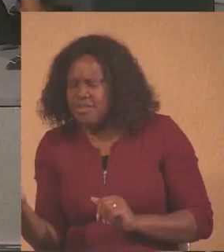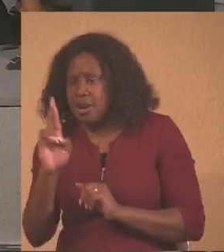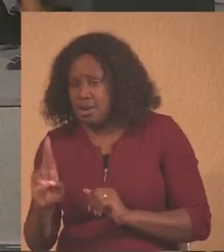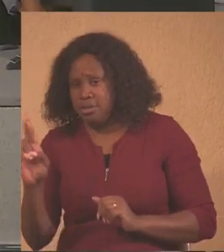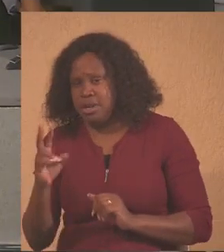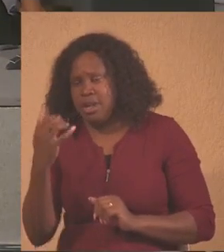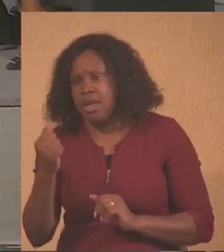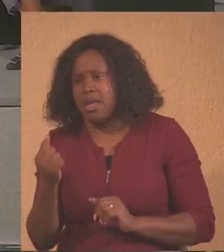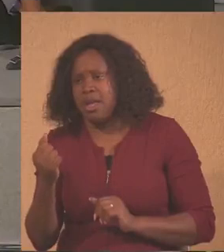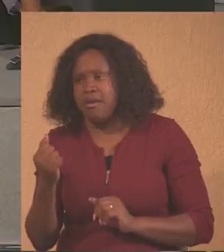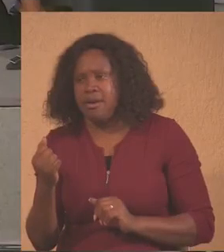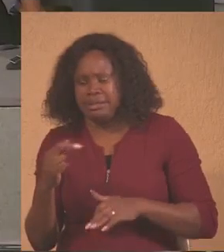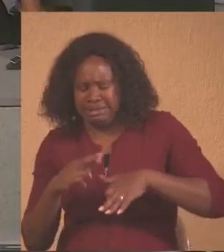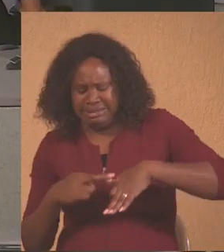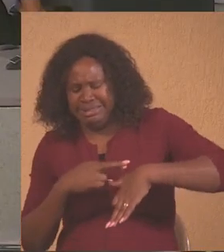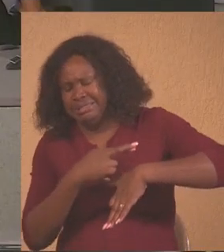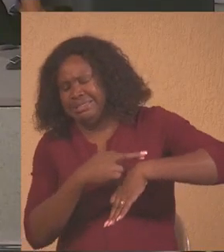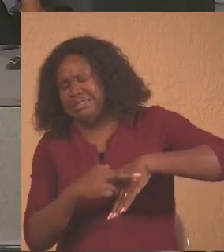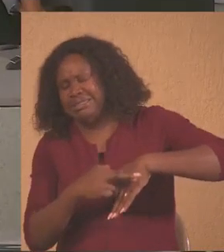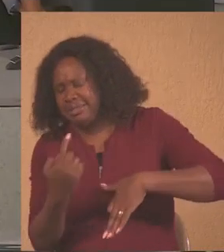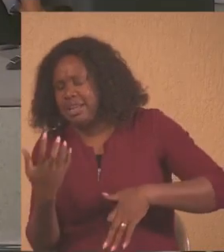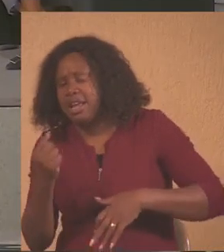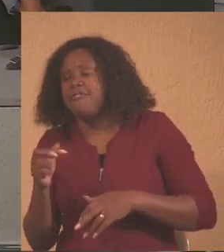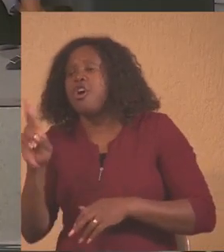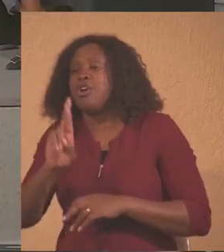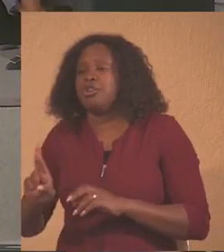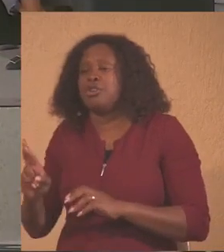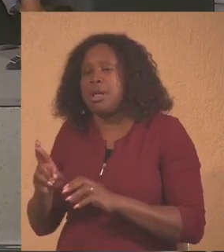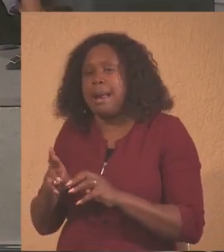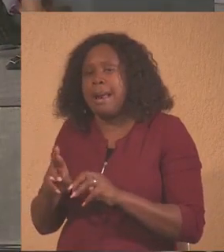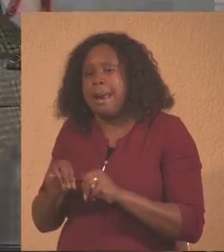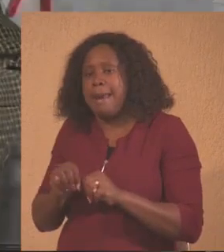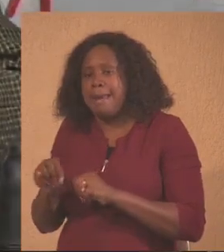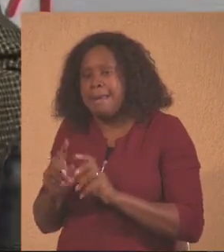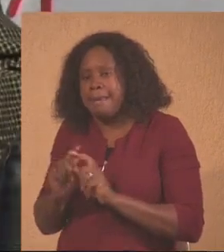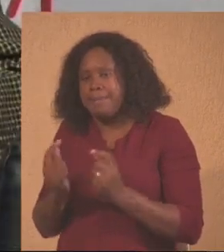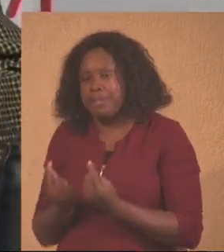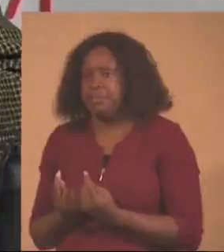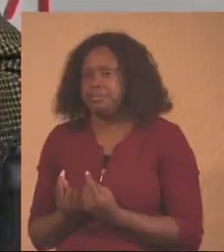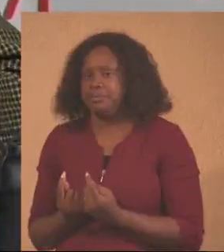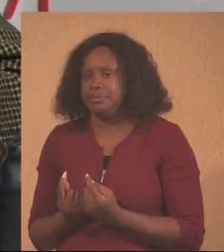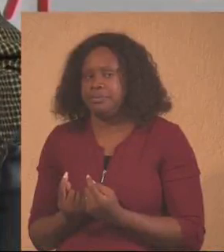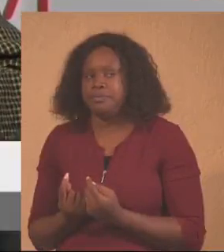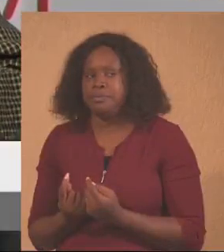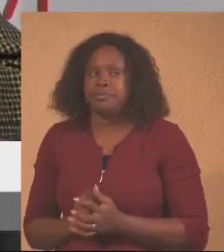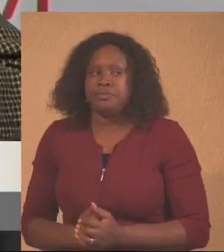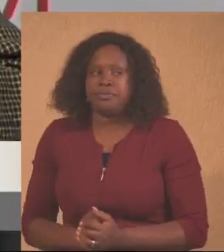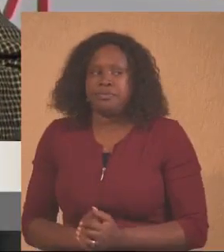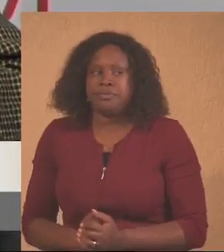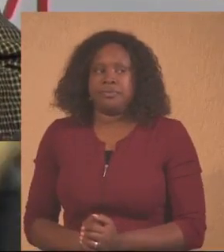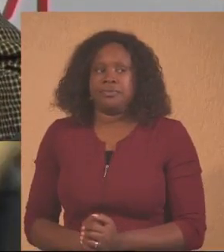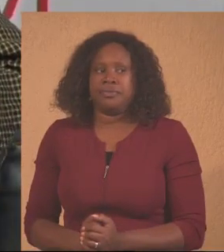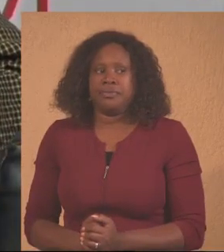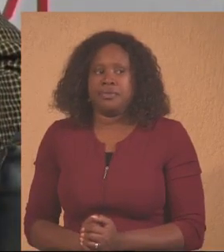regional Direct. management response team. This is now not going to